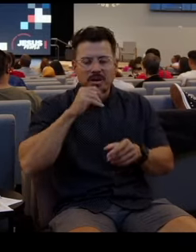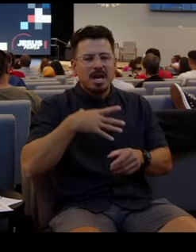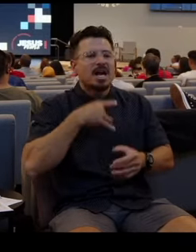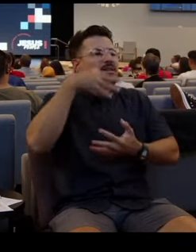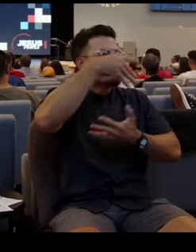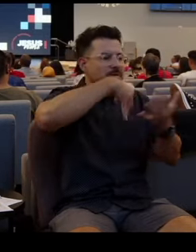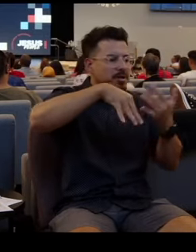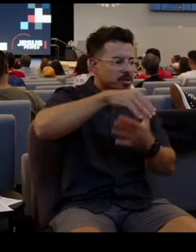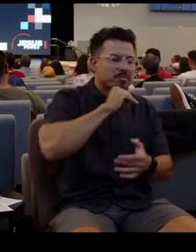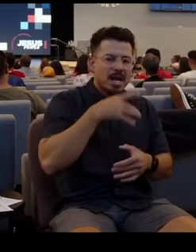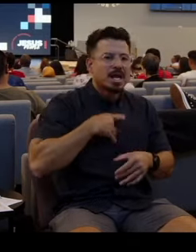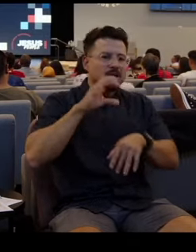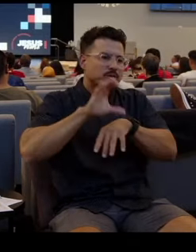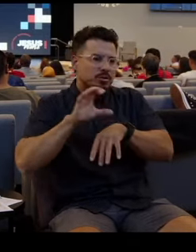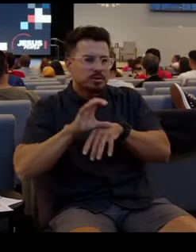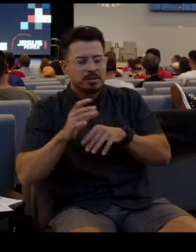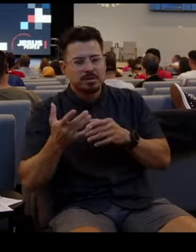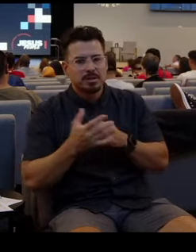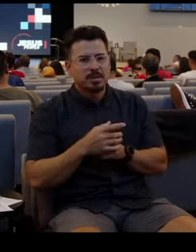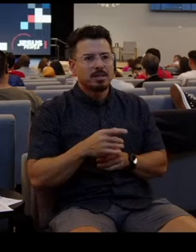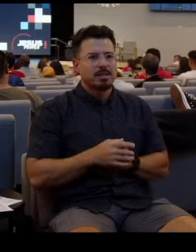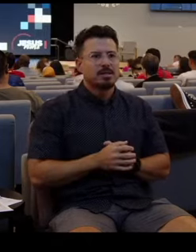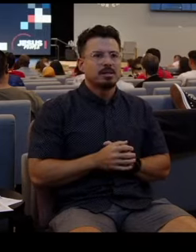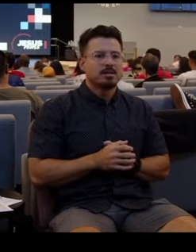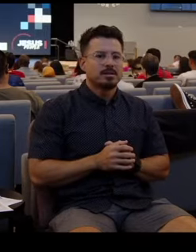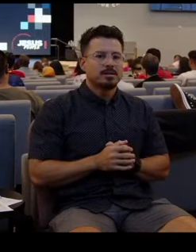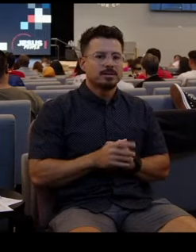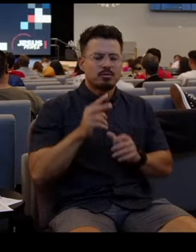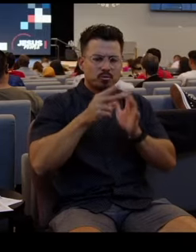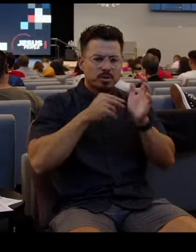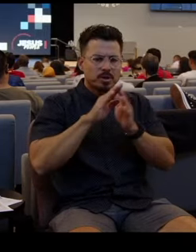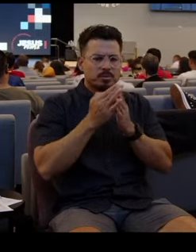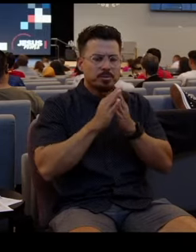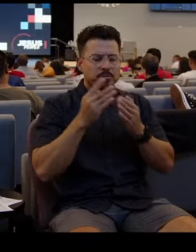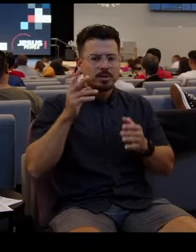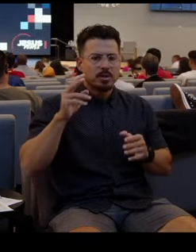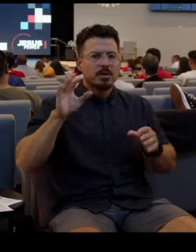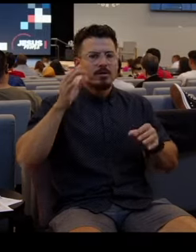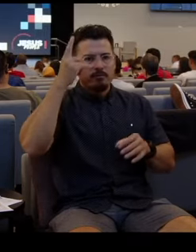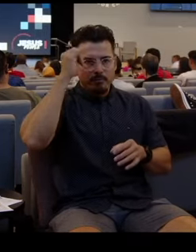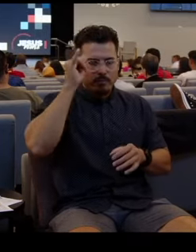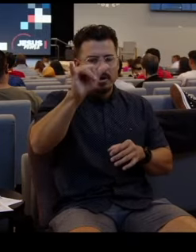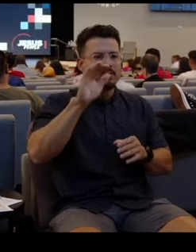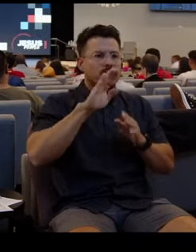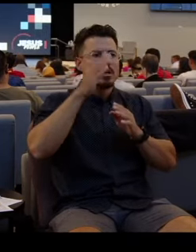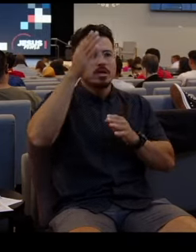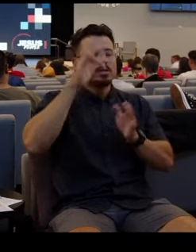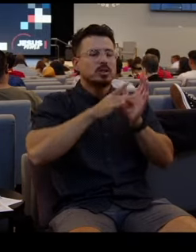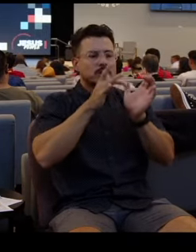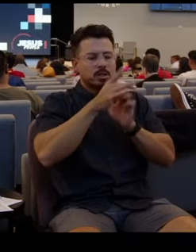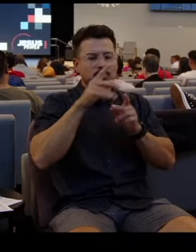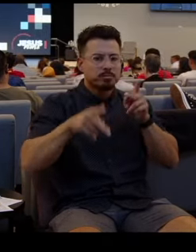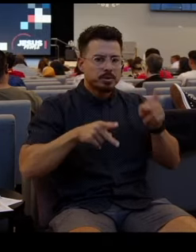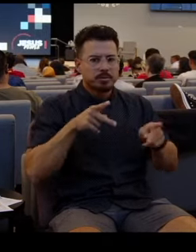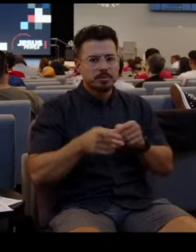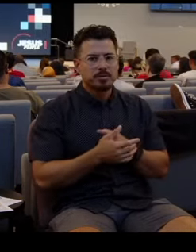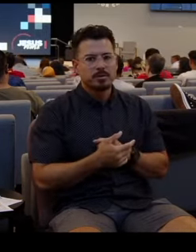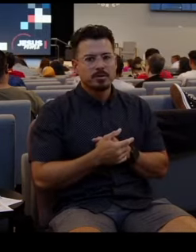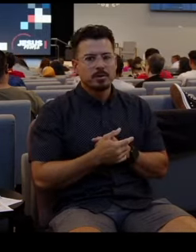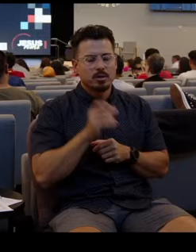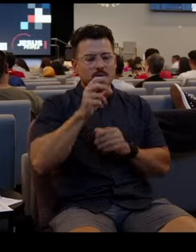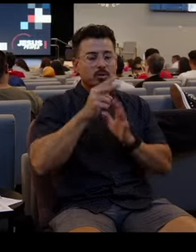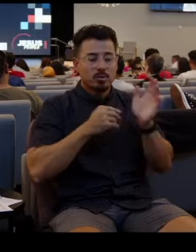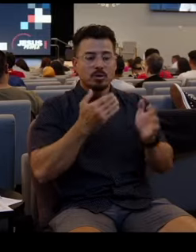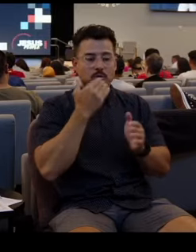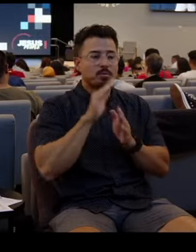God's Forever People? It's a great book about the Jesus Revolution. I hear people refer to this from time to time. Sometimes I wonder if they ever read it